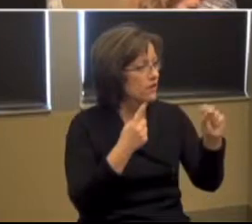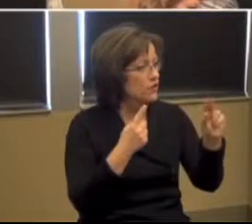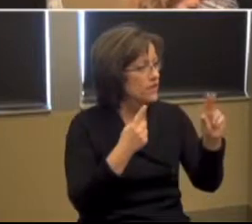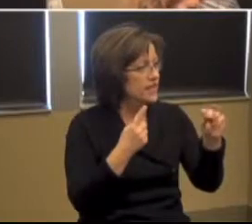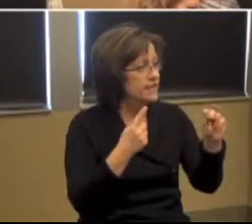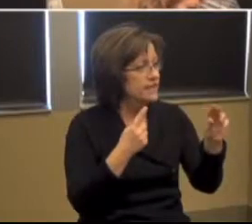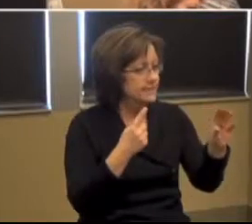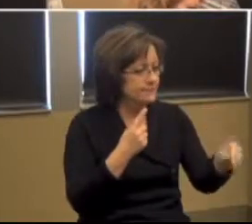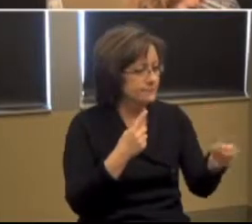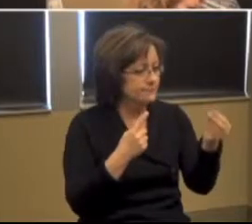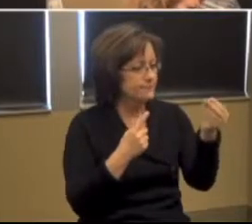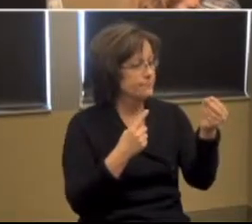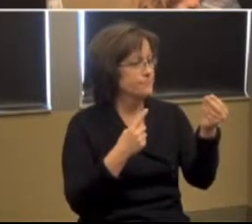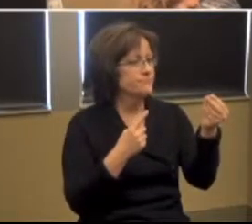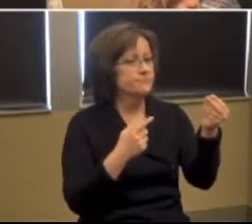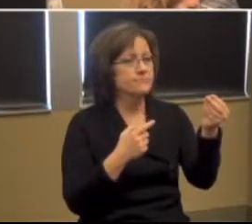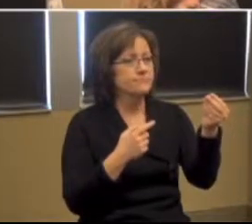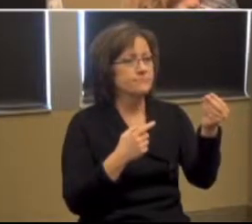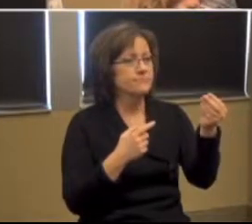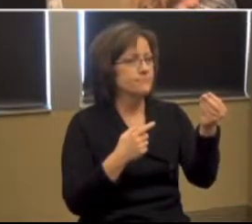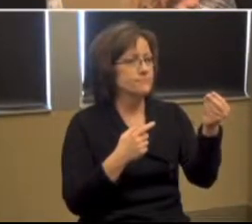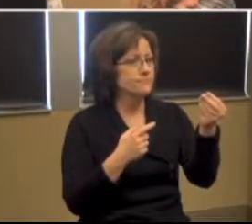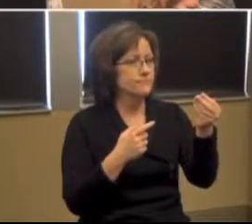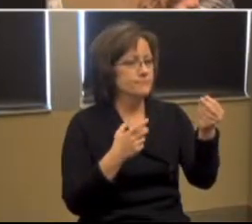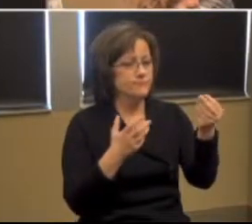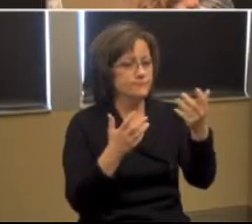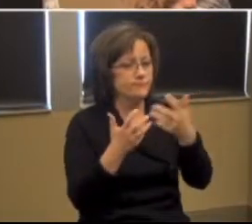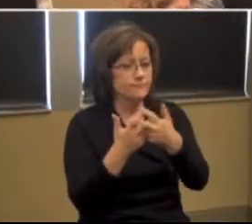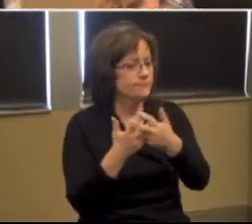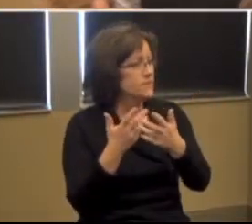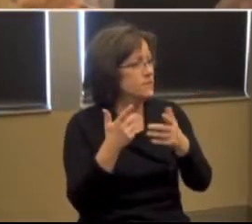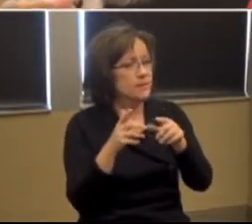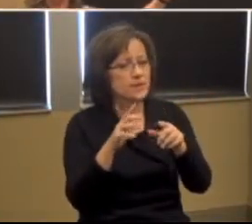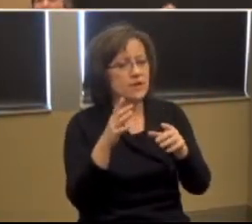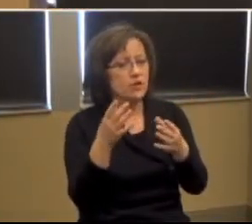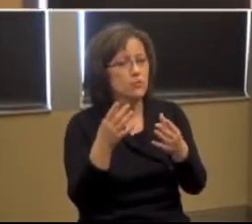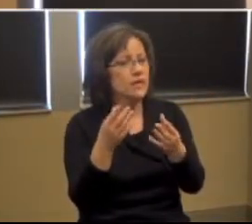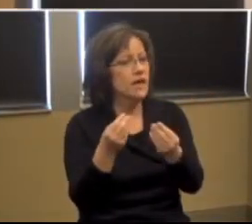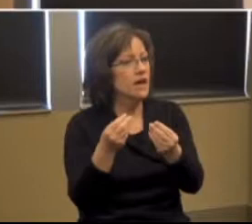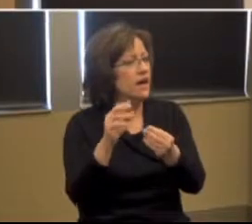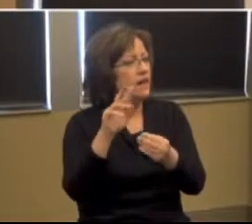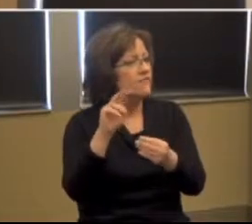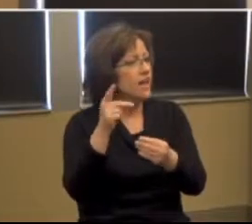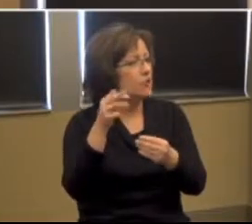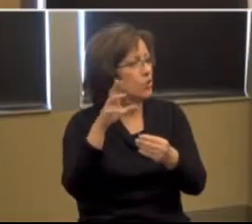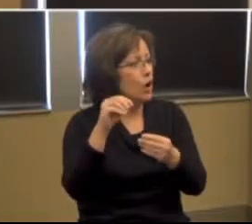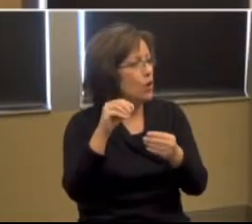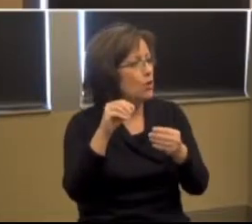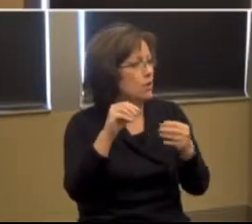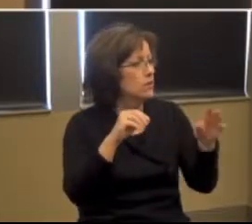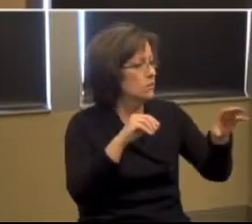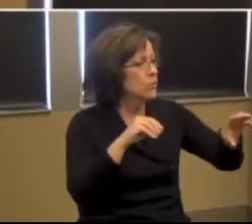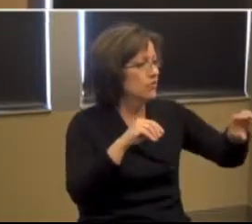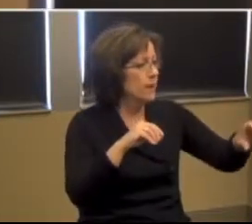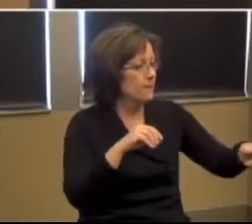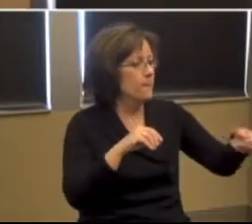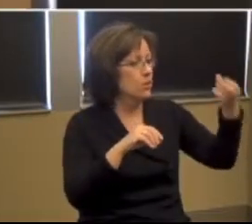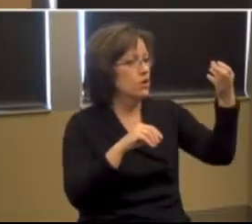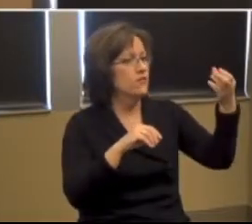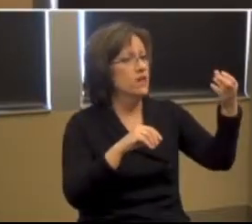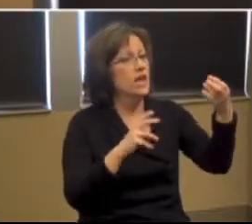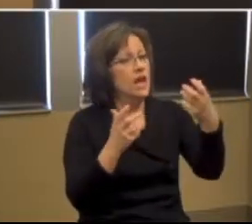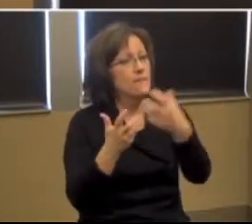and they either match it, they'll put it, there might be a Velcro spot, well they'll pull it off and they'll match it to the 30 on